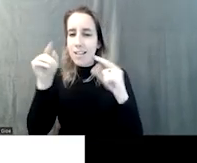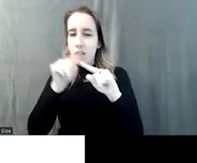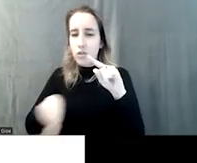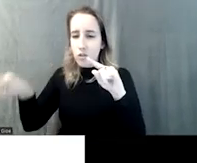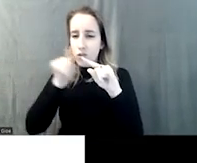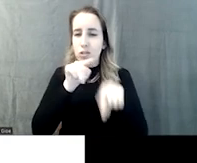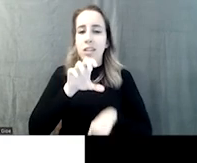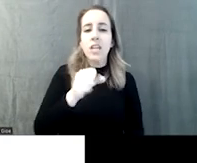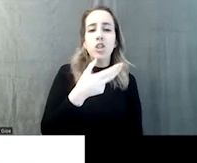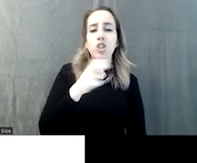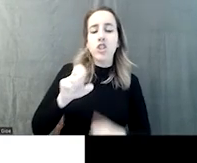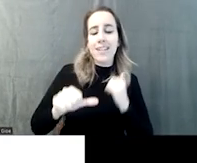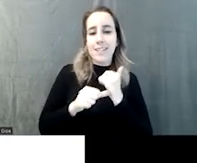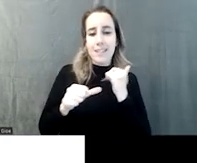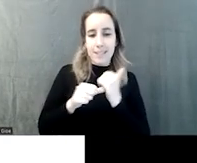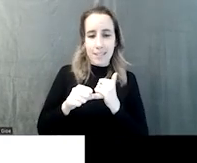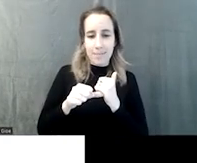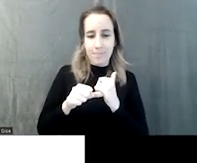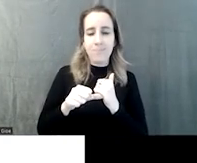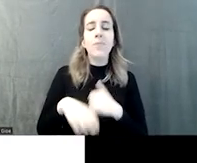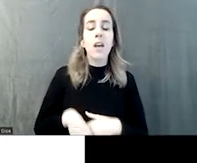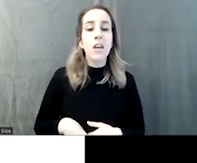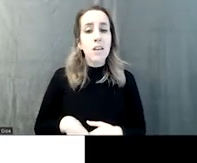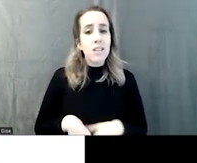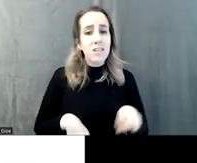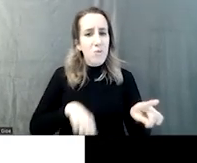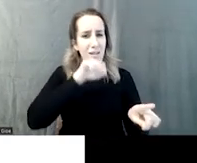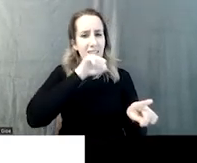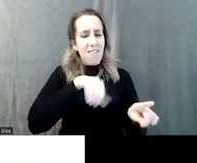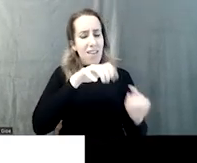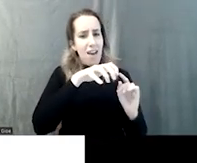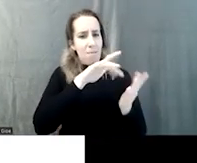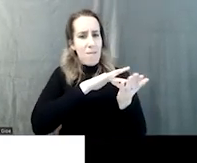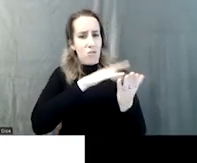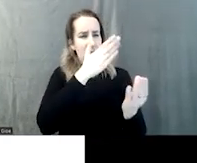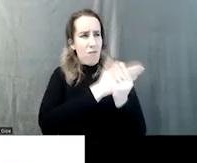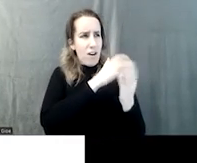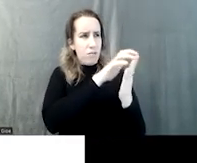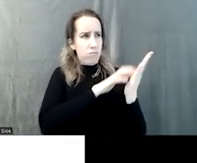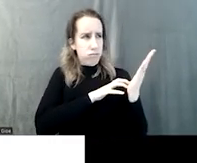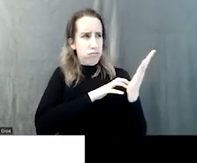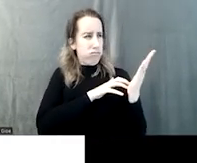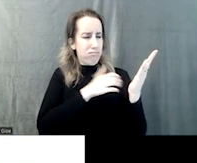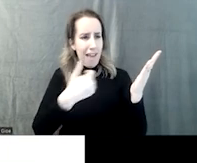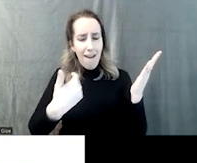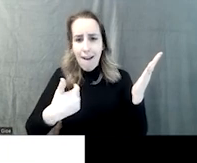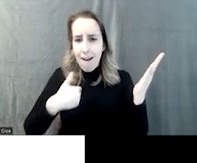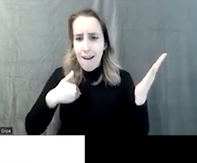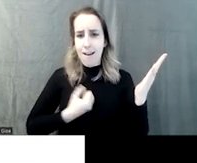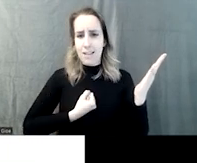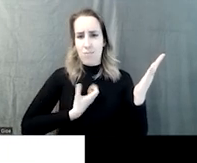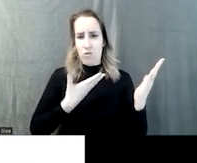assists. So I also loved that there was this poetry within the medical file. You know, who thought that your medical file would say